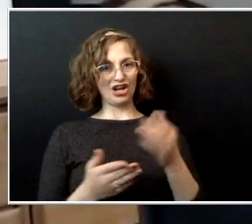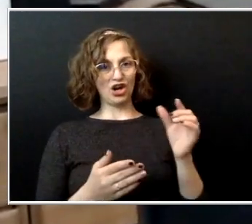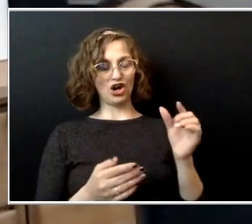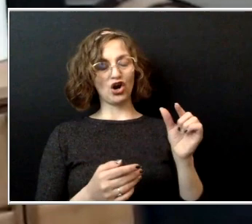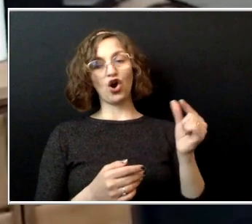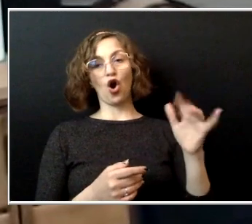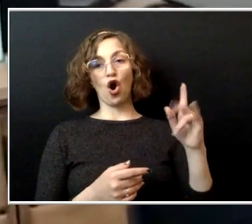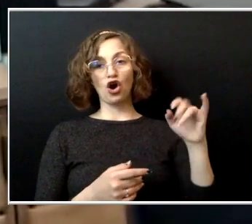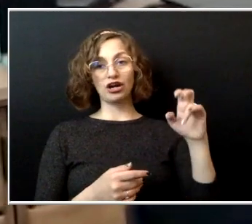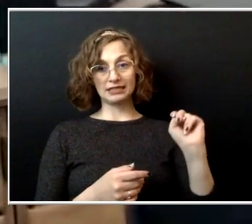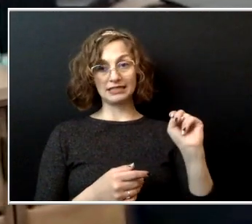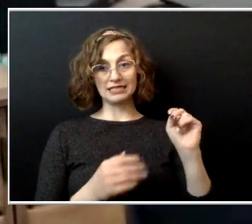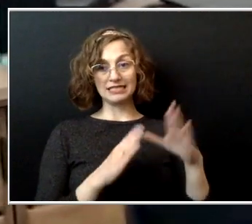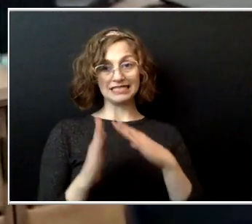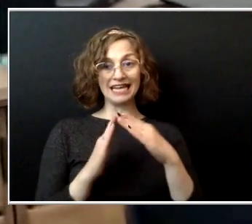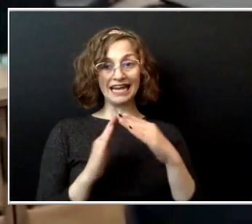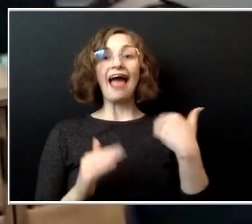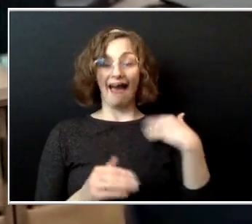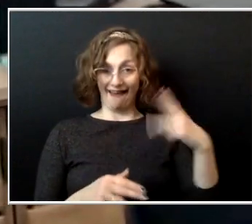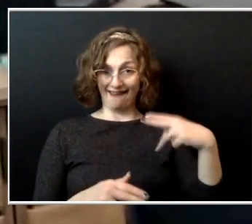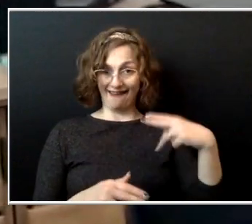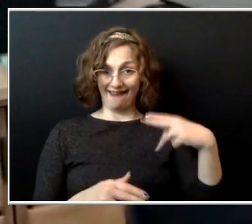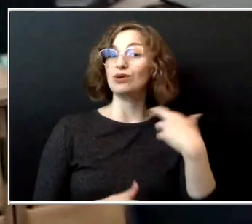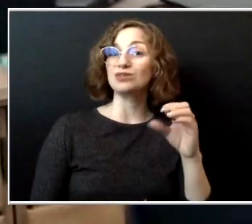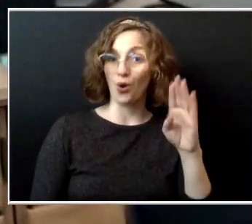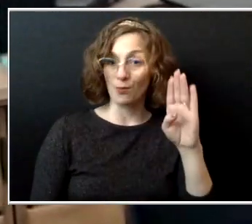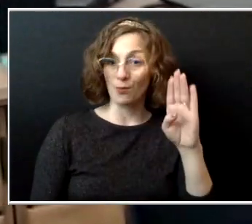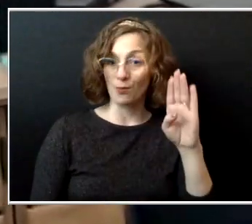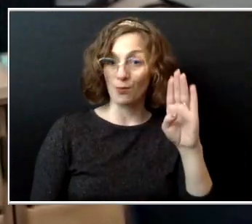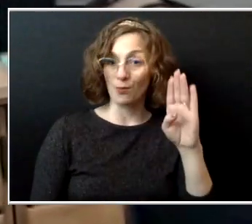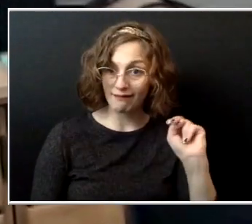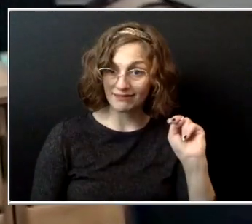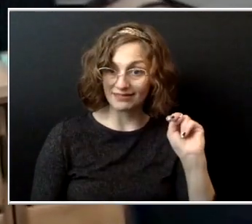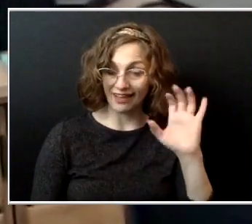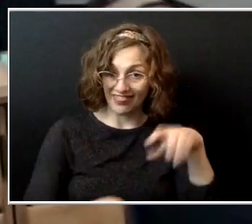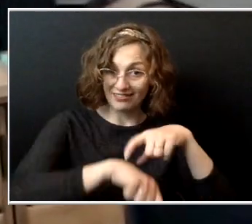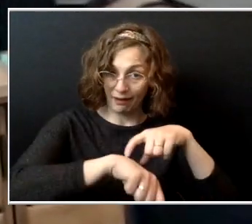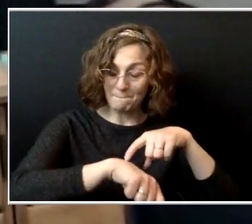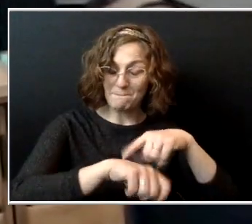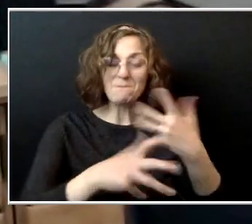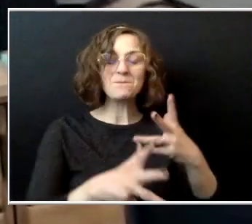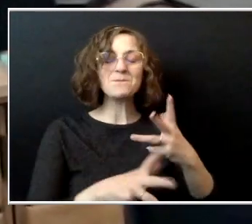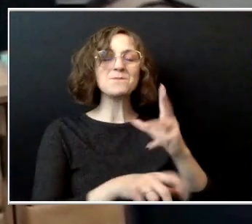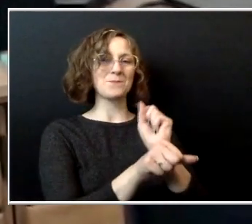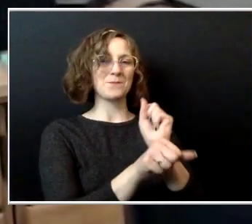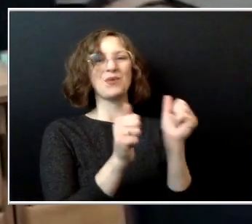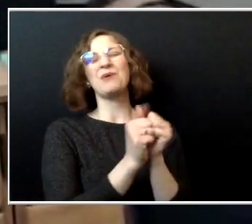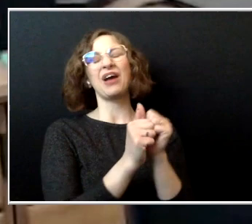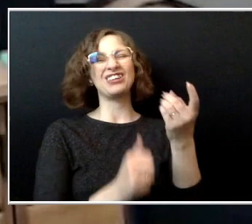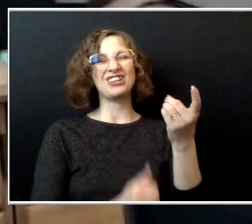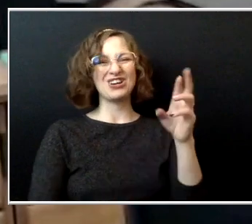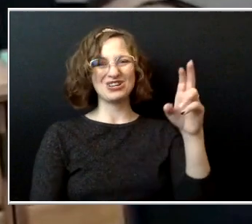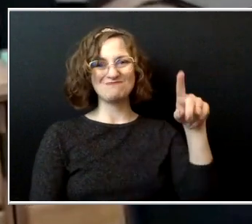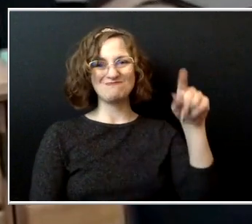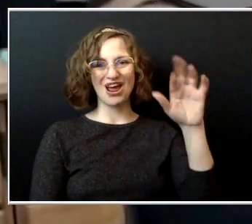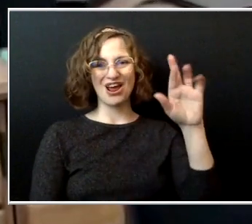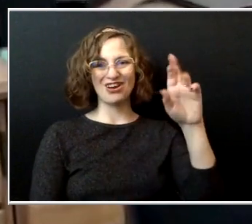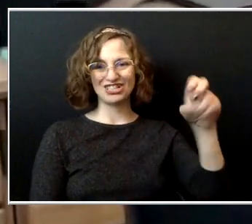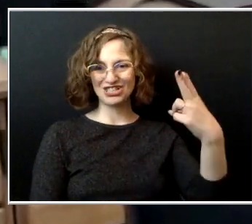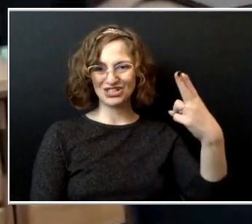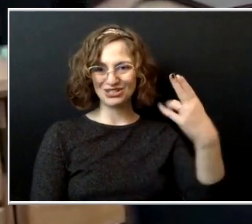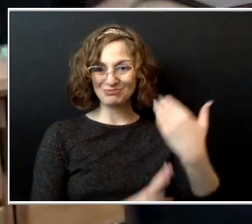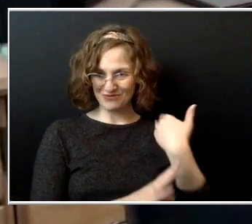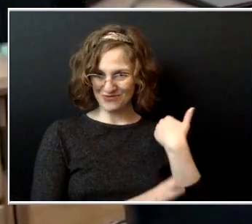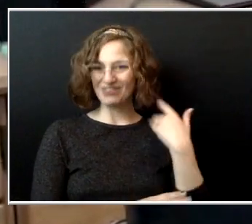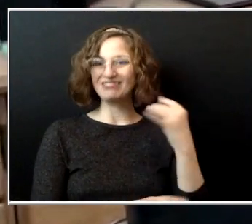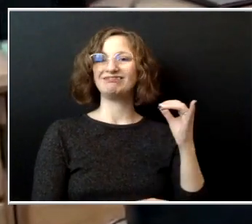during that time. She actually had worked with Dr. Parrish before, who I worked with during my first pregnancy.